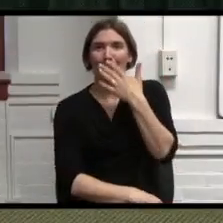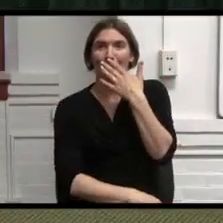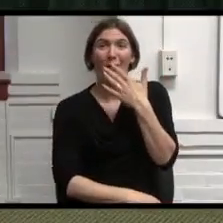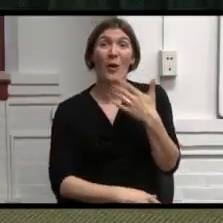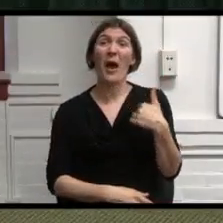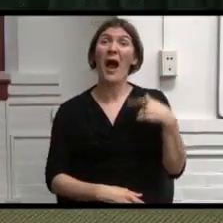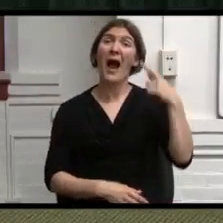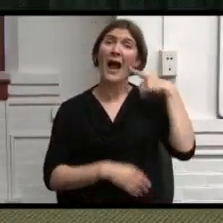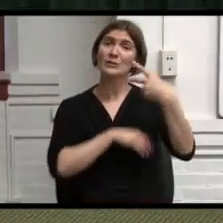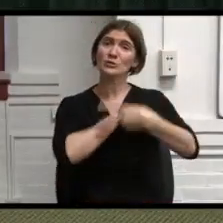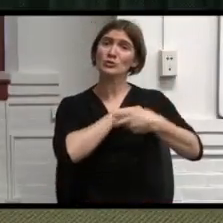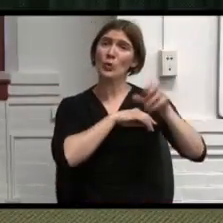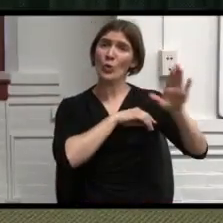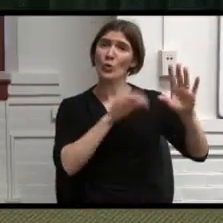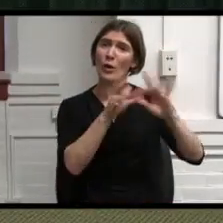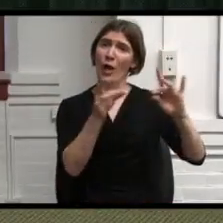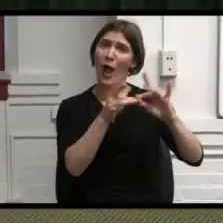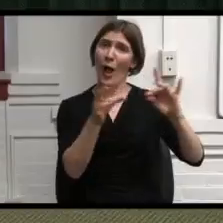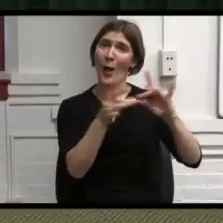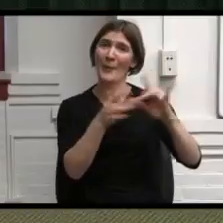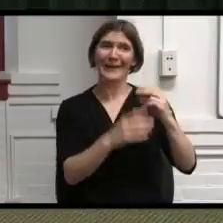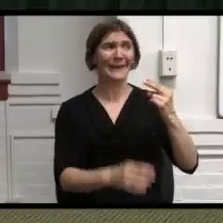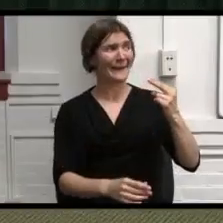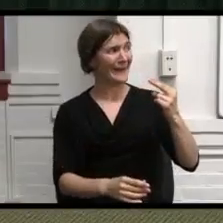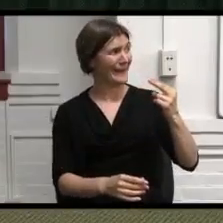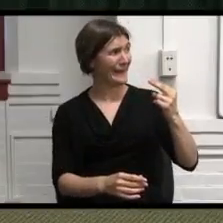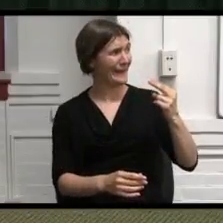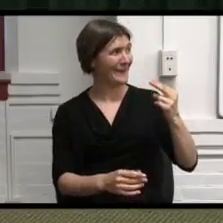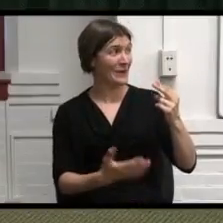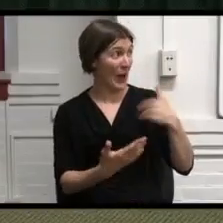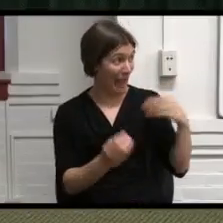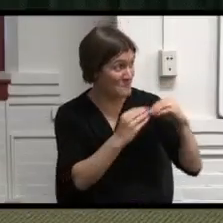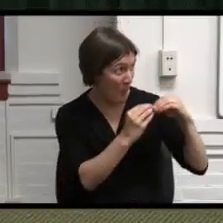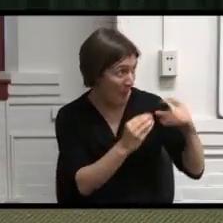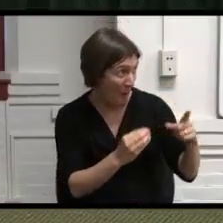Well, I that thought one? I stole your one thing that I was you were gonna talk about.